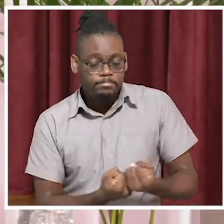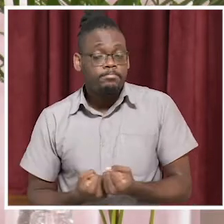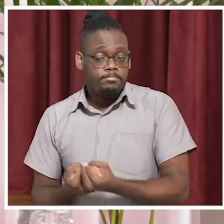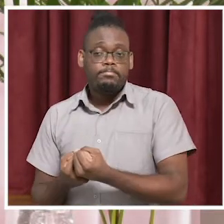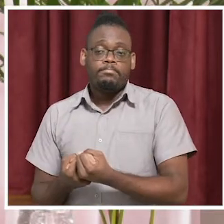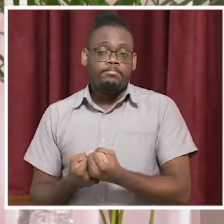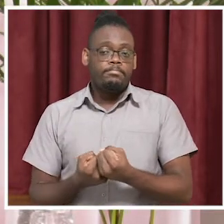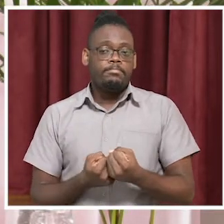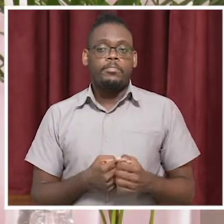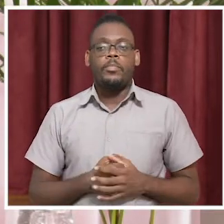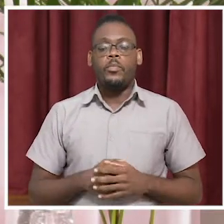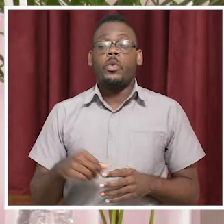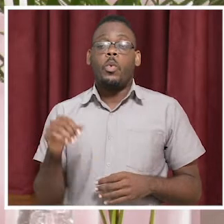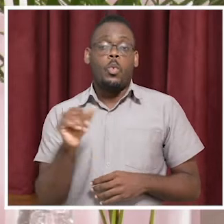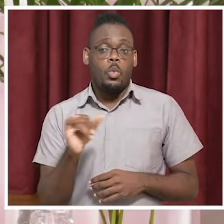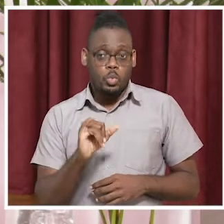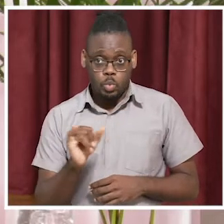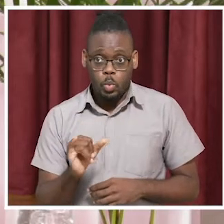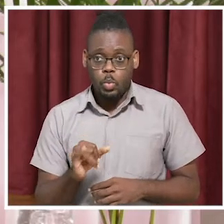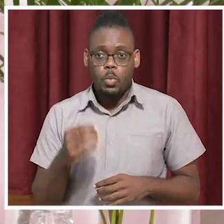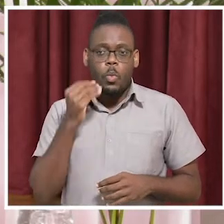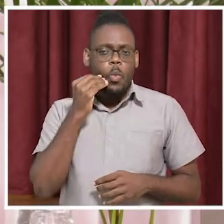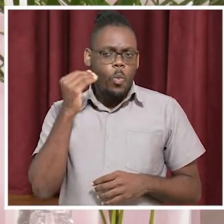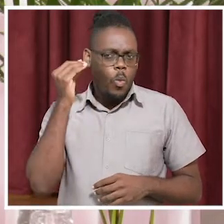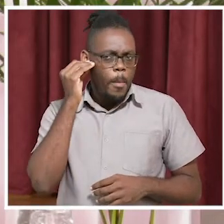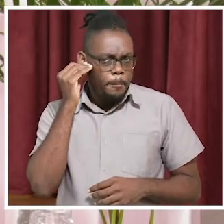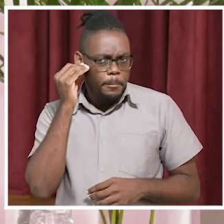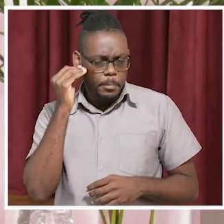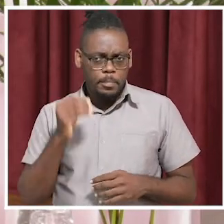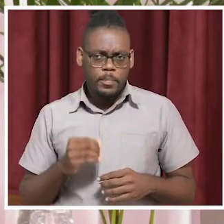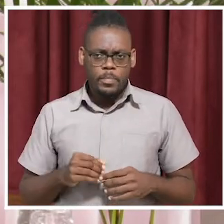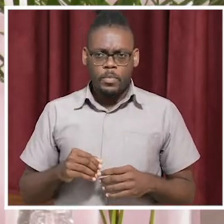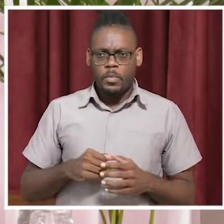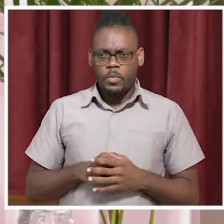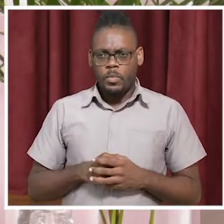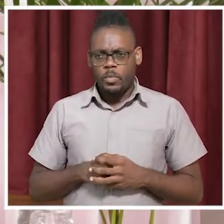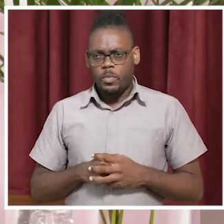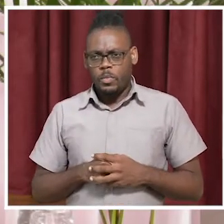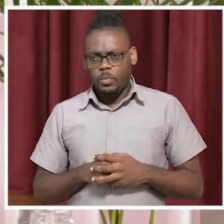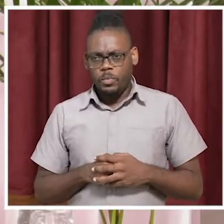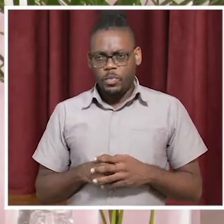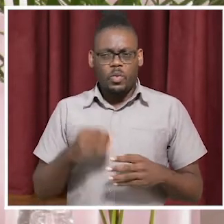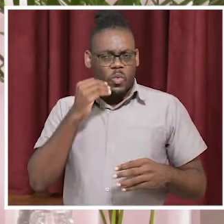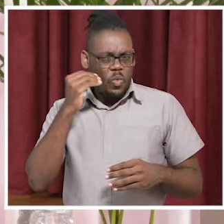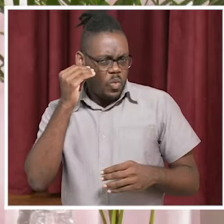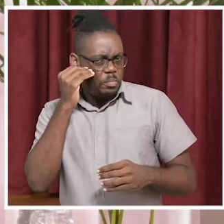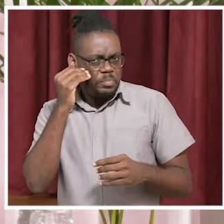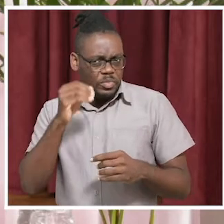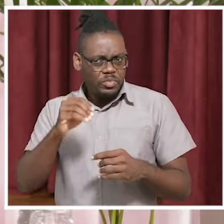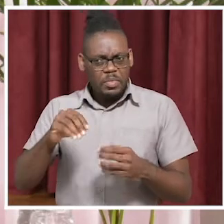Mm. Right. Resident doesn't mean citizenship. Mm. It, resident, as according to the Immigration Act, is